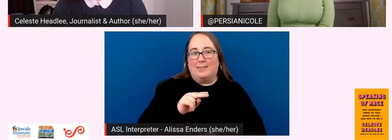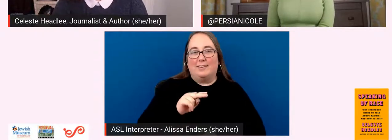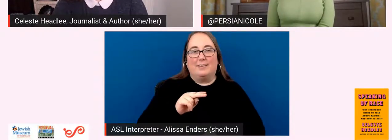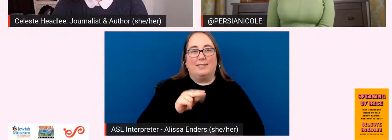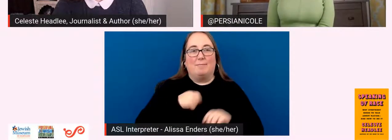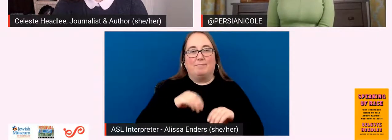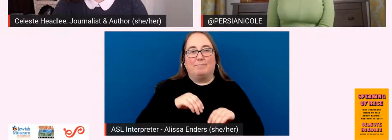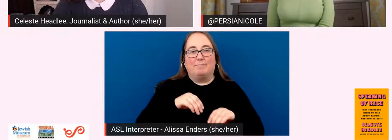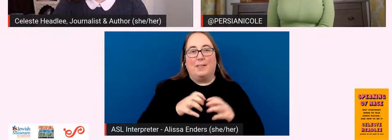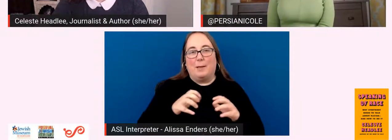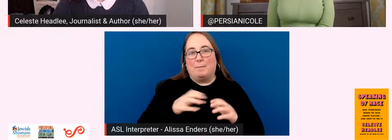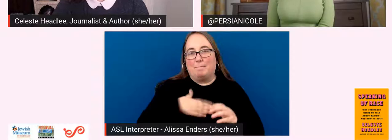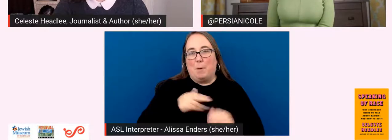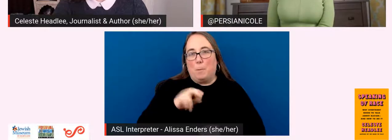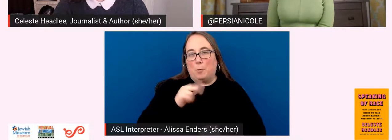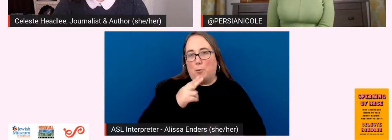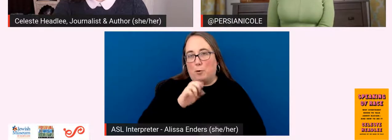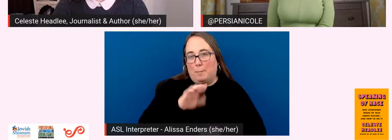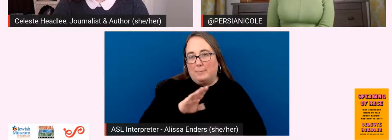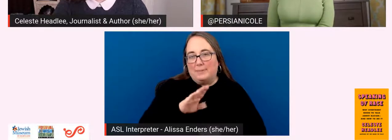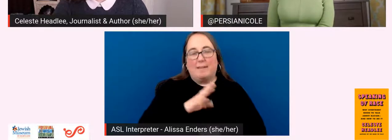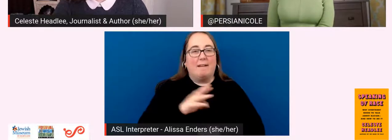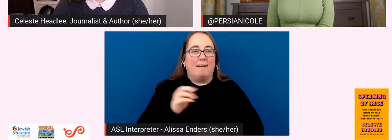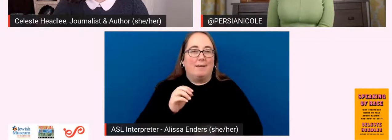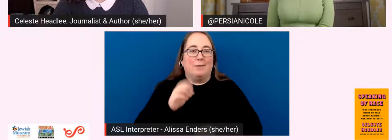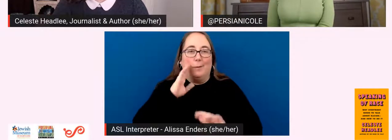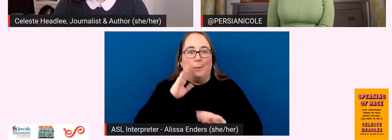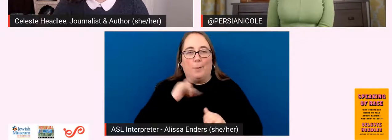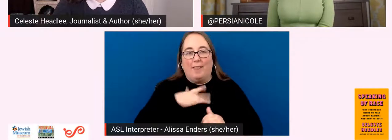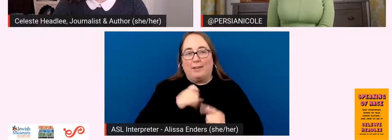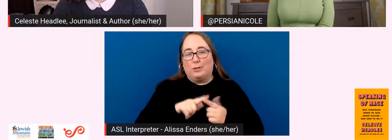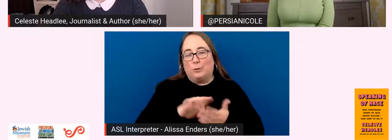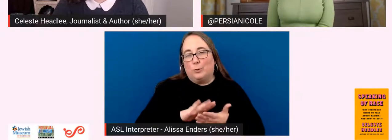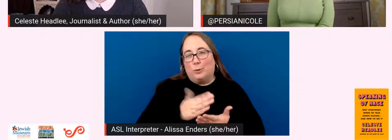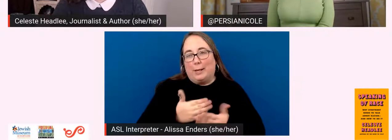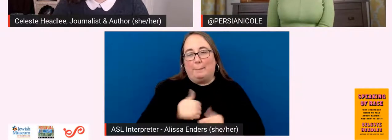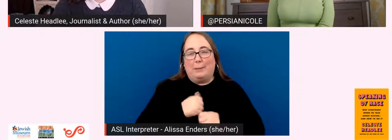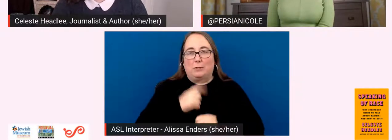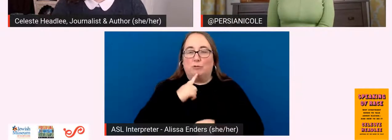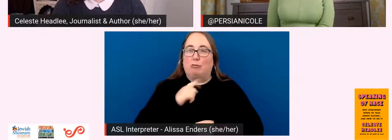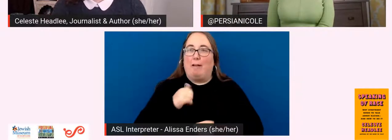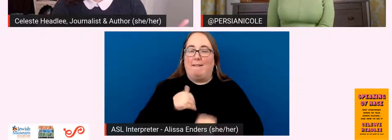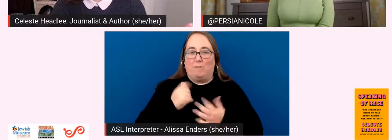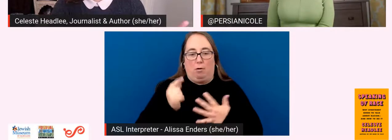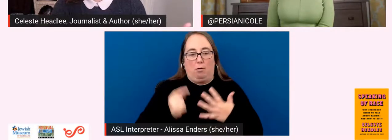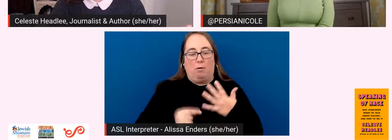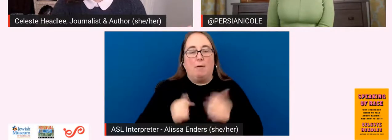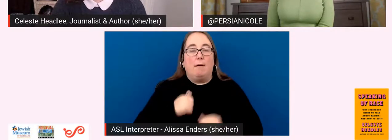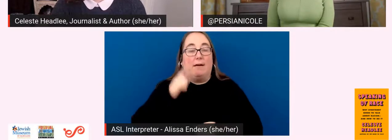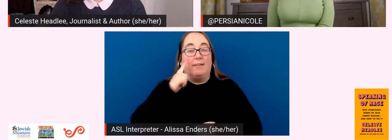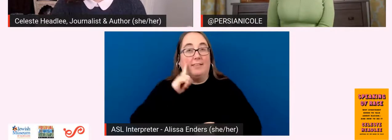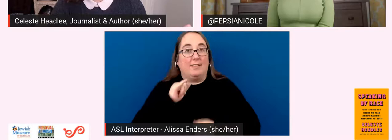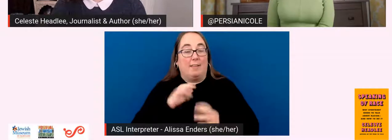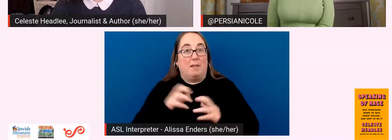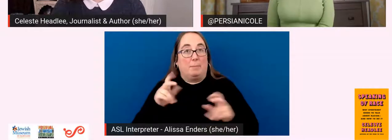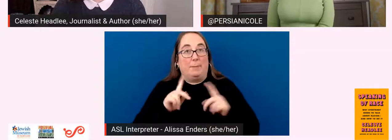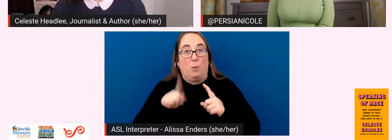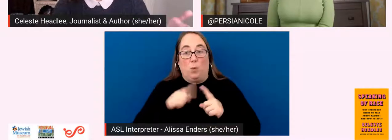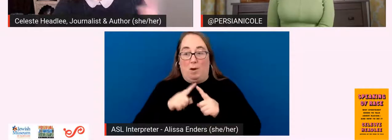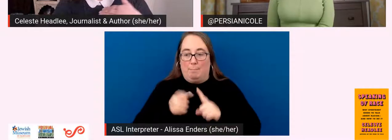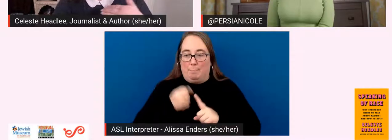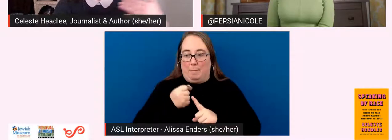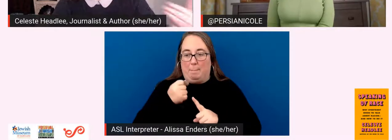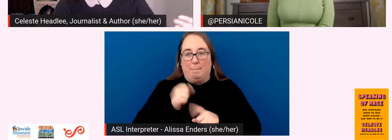I grow a lot of my own herbs and you know, like to cook, and I make sure that I have these. You know, I think a lot of people when they got into the pandemic